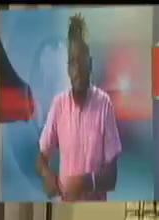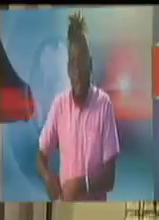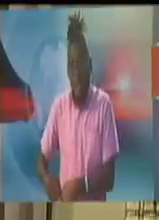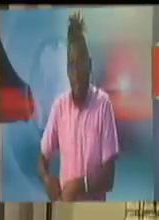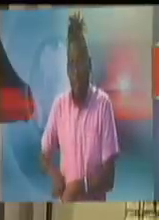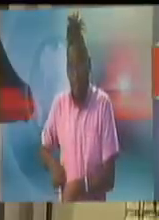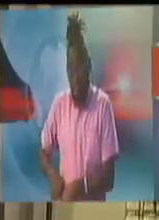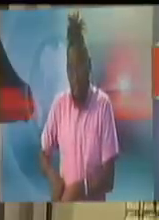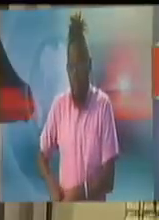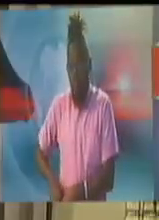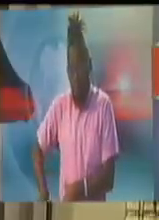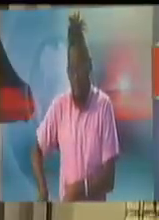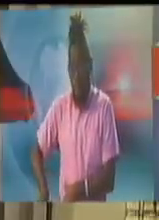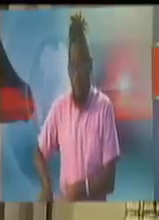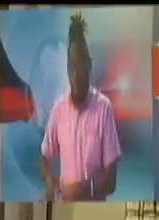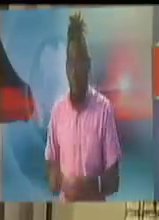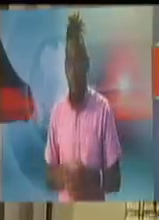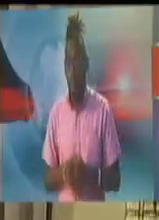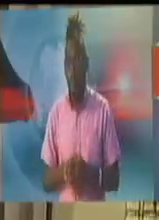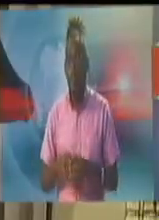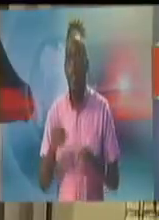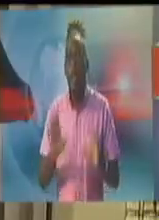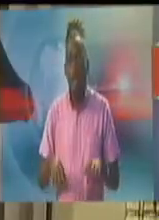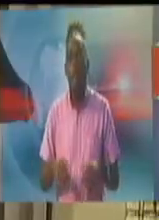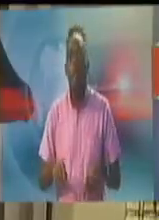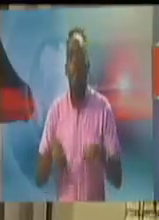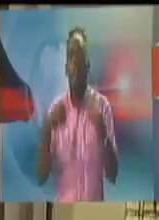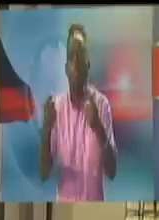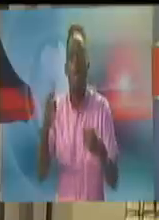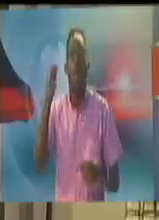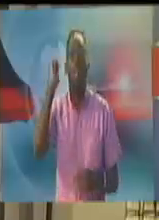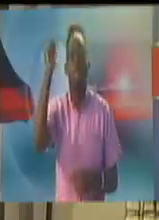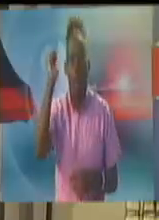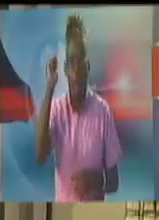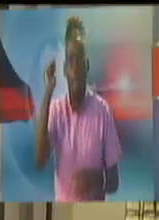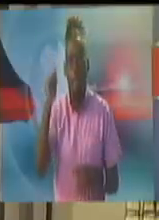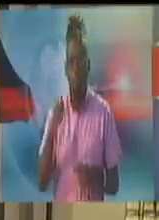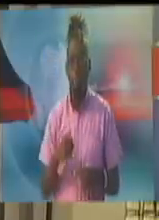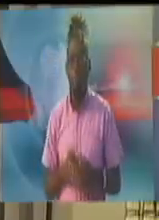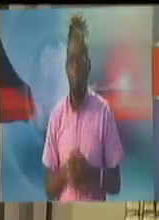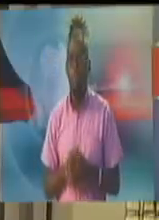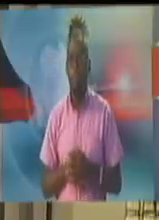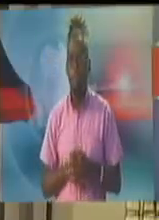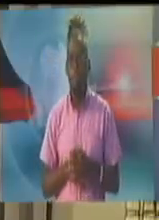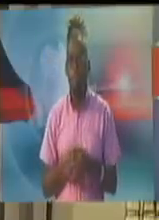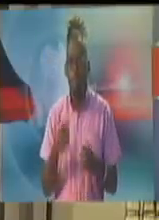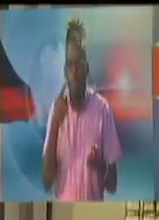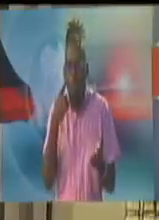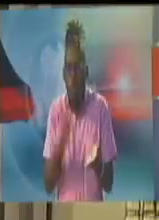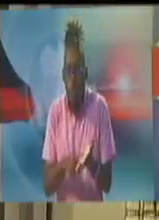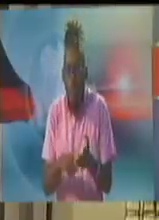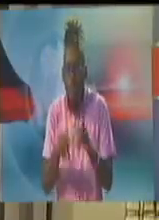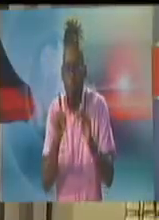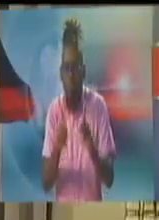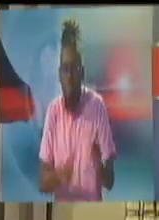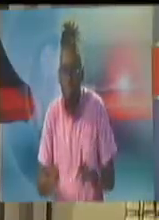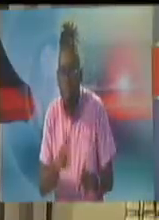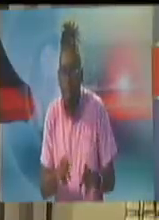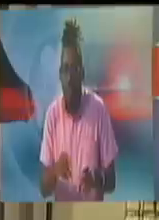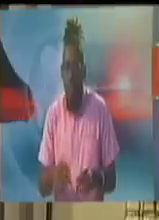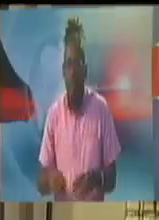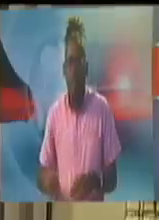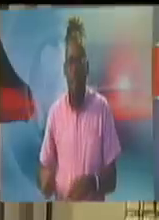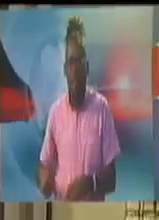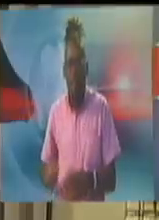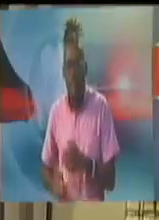with COVID. So they'll be accommodated at Arima. Have we noticed anybody with renal failure? I will have to check. To the best of